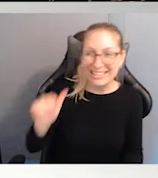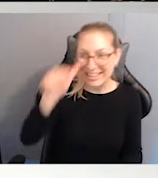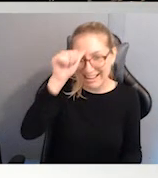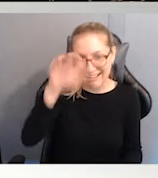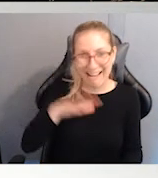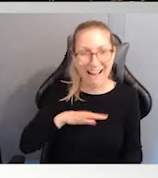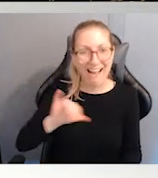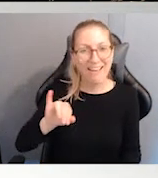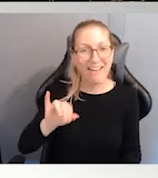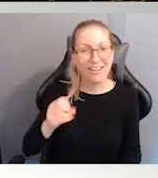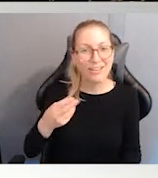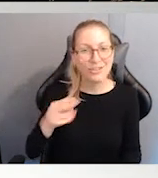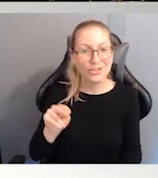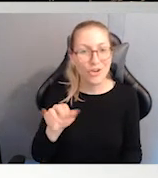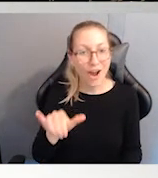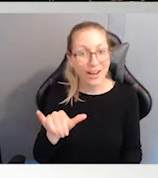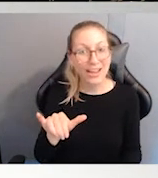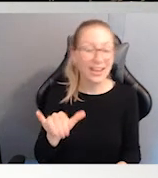Sufi baby.